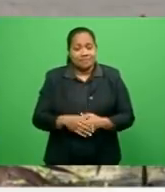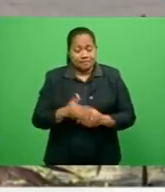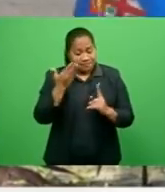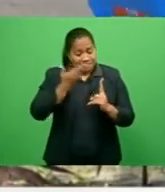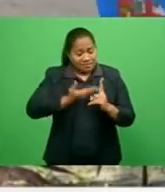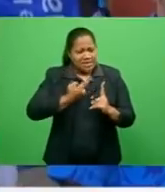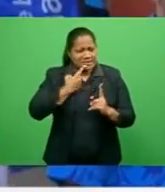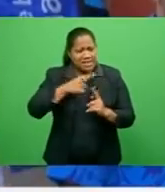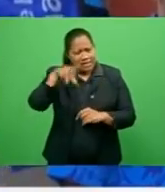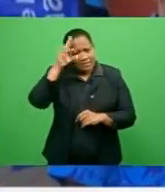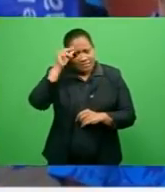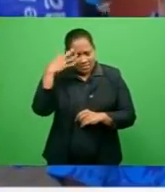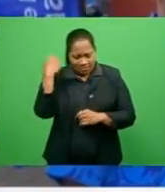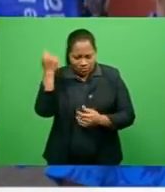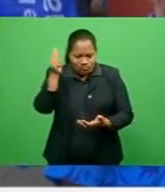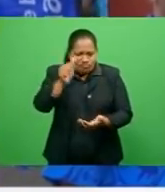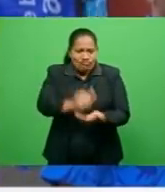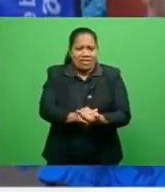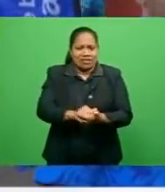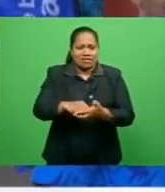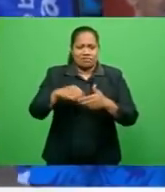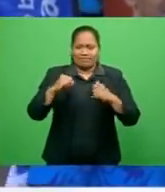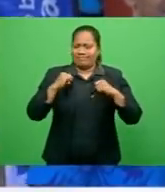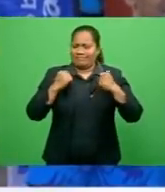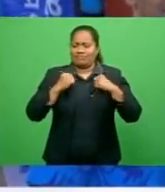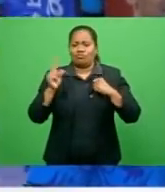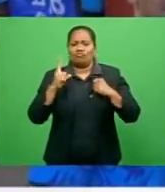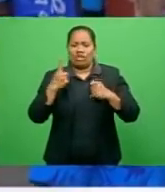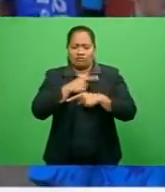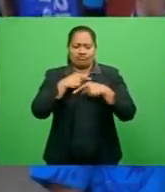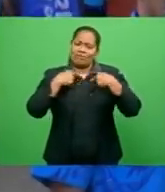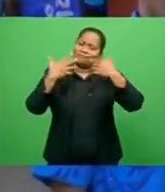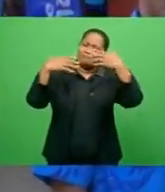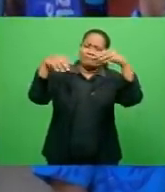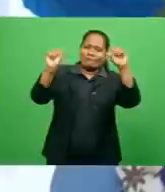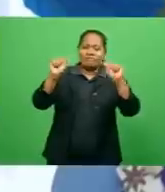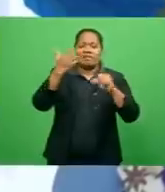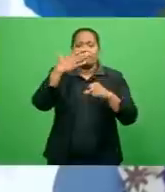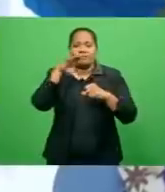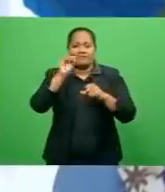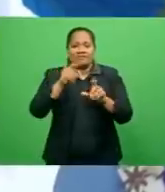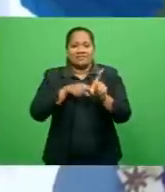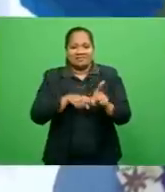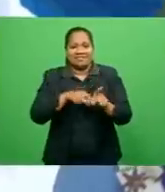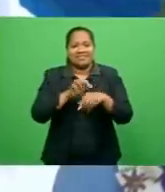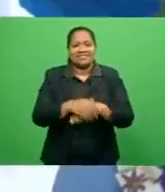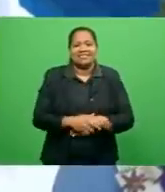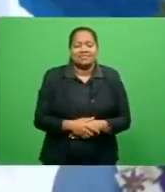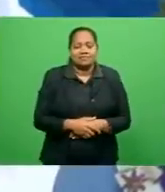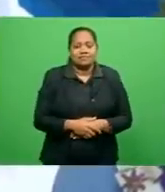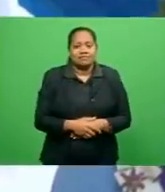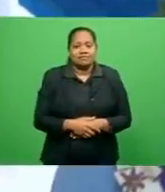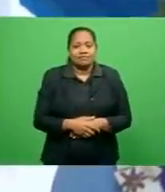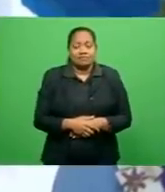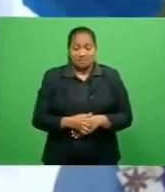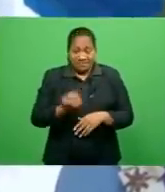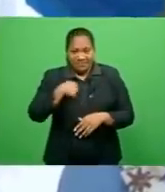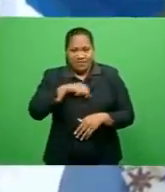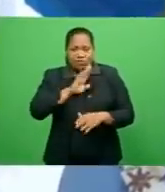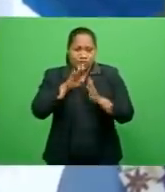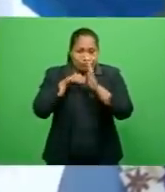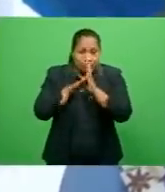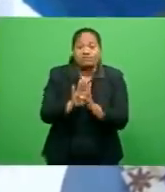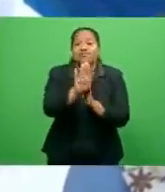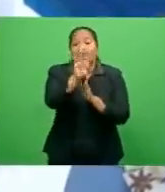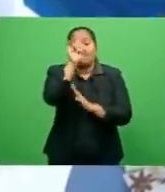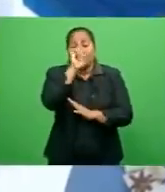have a right to be proud of what we have accomplished in 50 years. To be a resilient people,